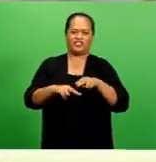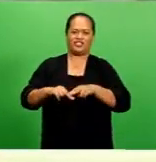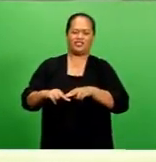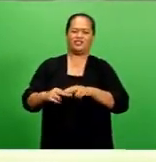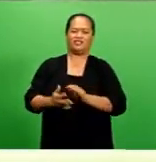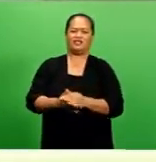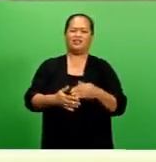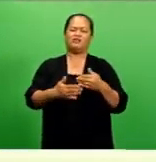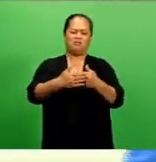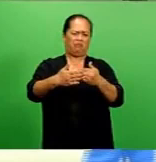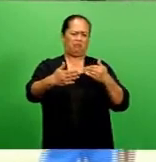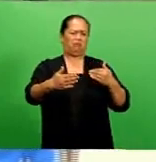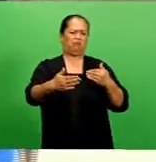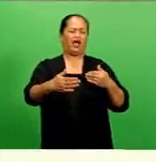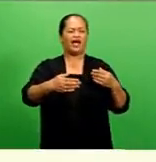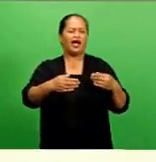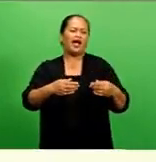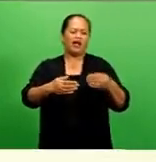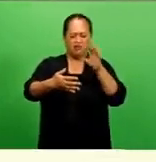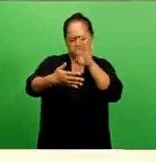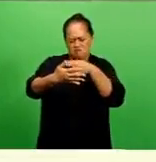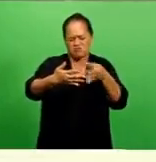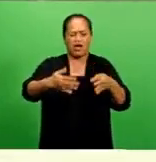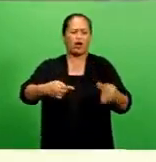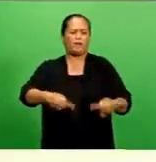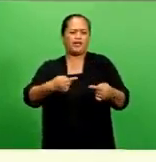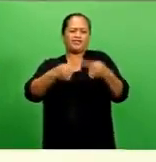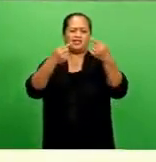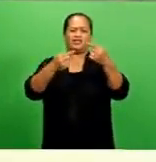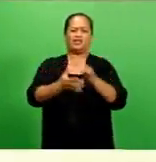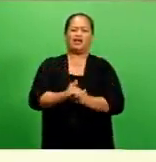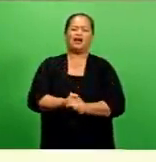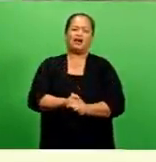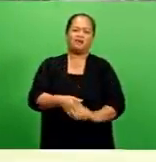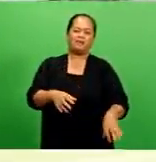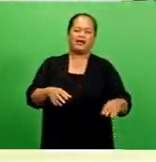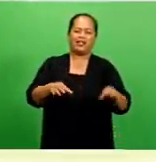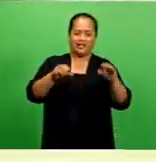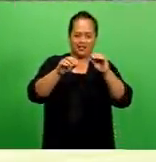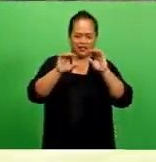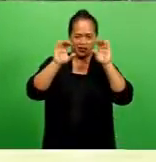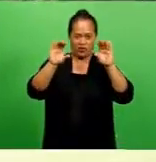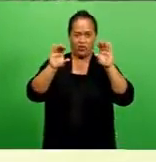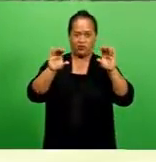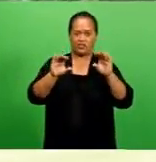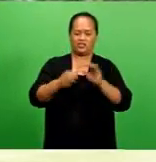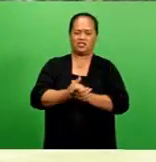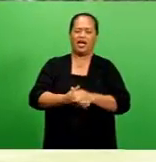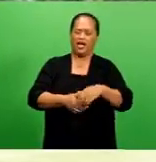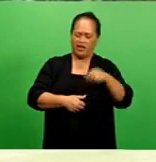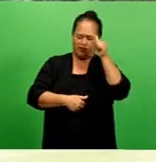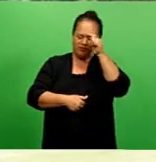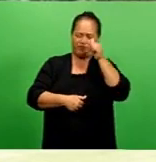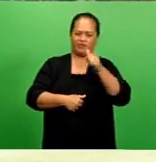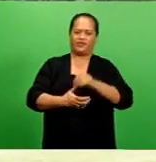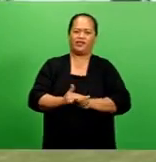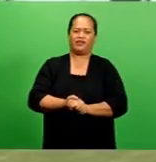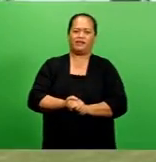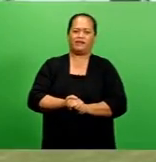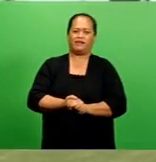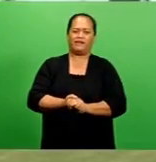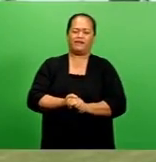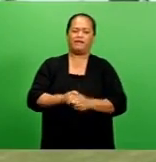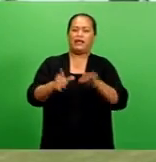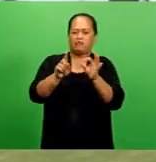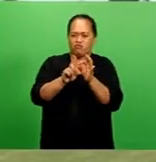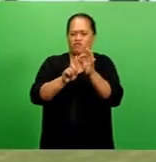in terms of competitions, Conrote is optimistic that everything will fall into place once the season progresses. We're